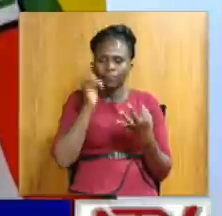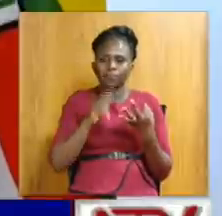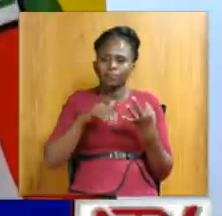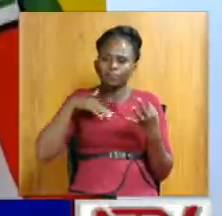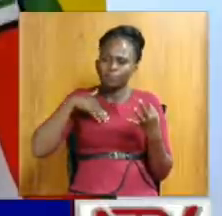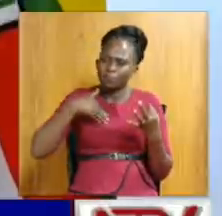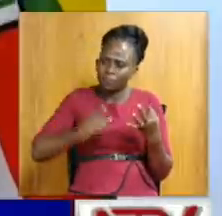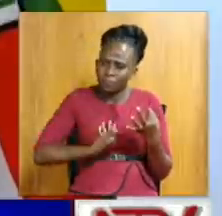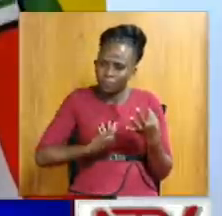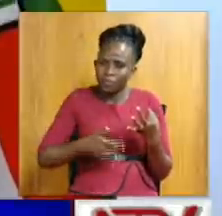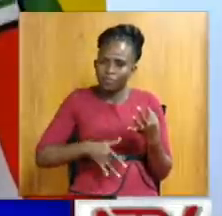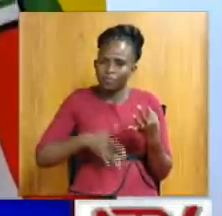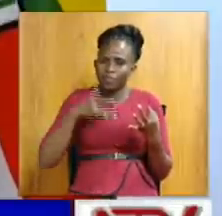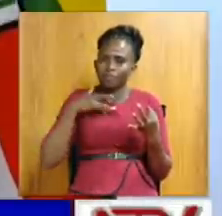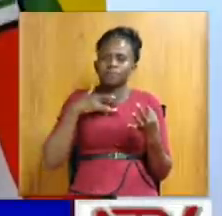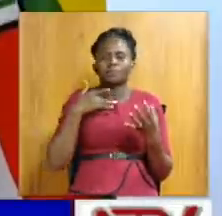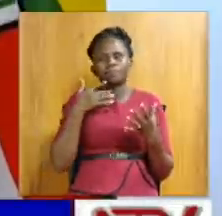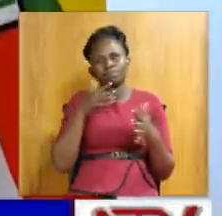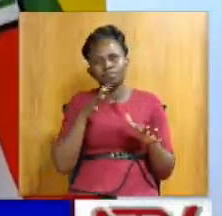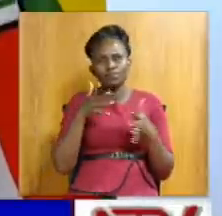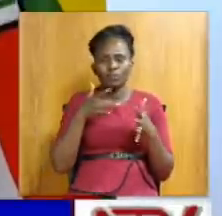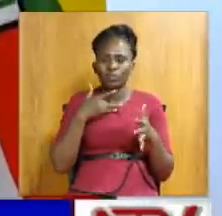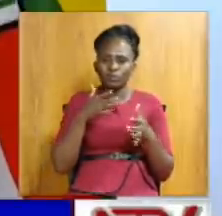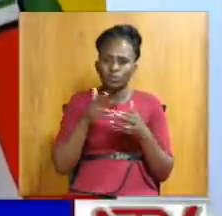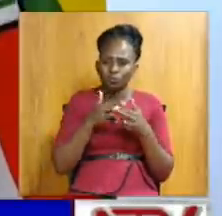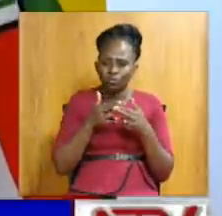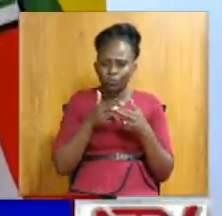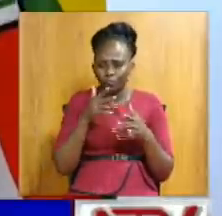tiredness, which could be mild to severe,